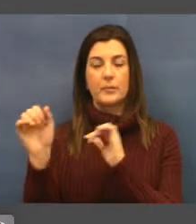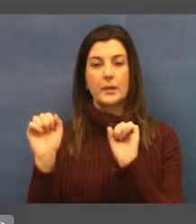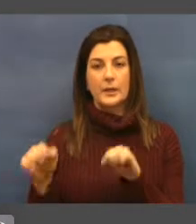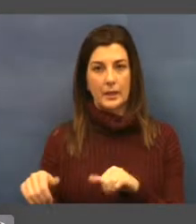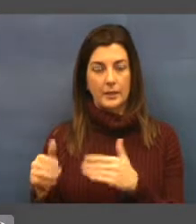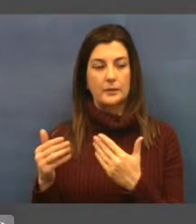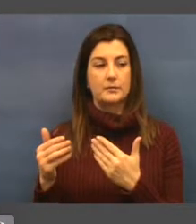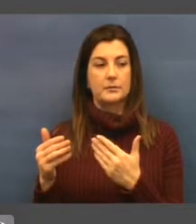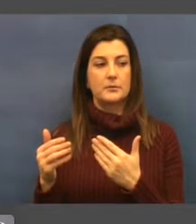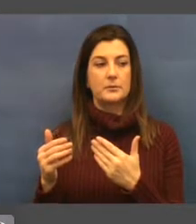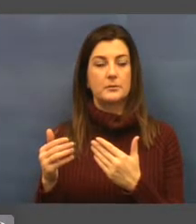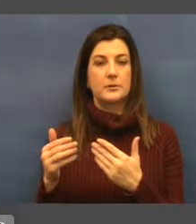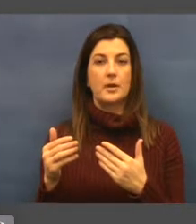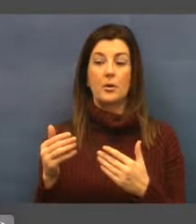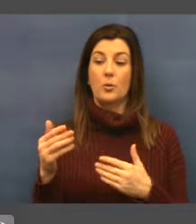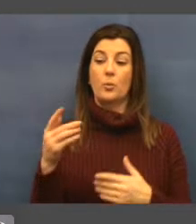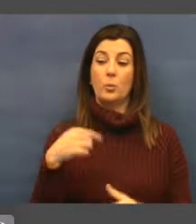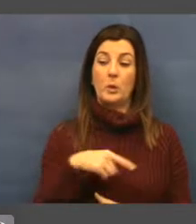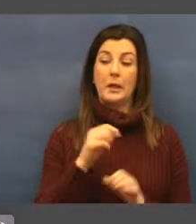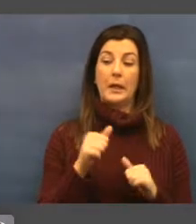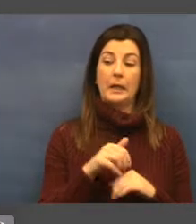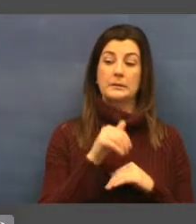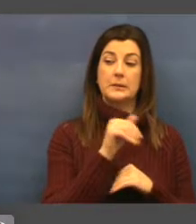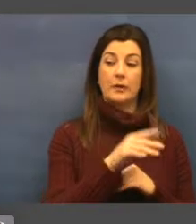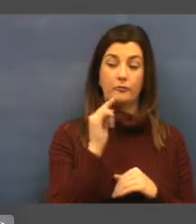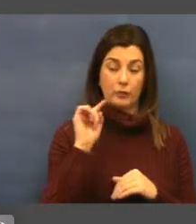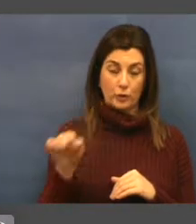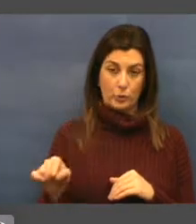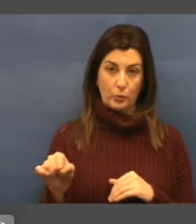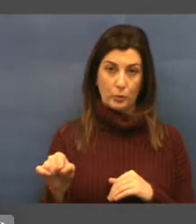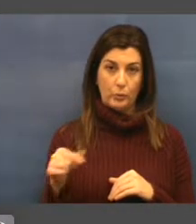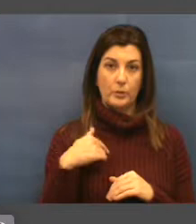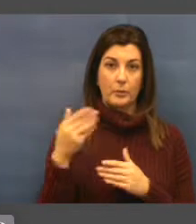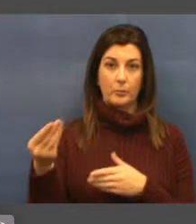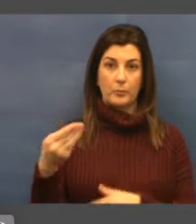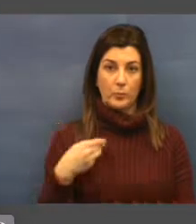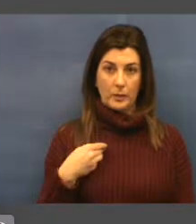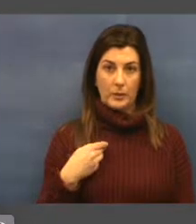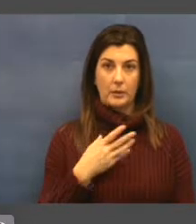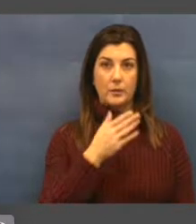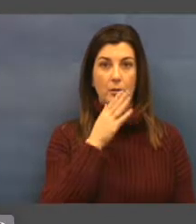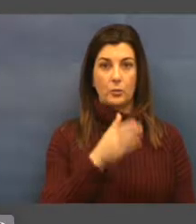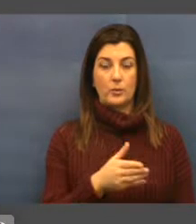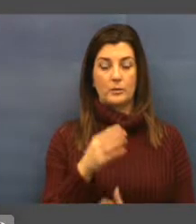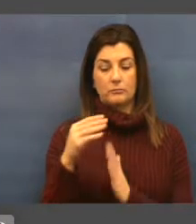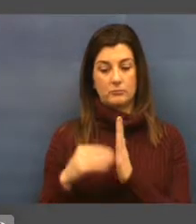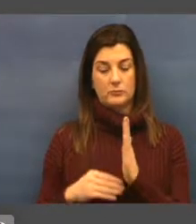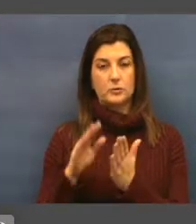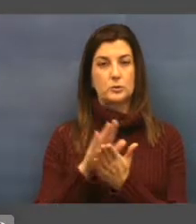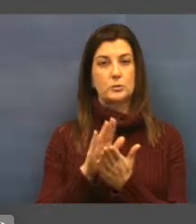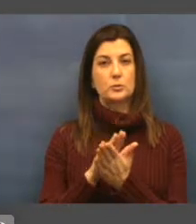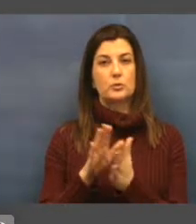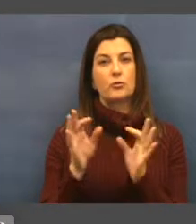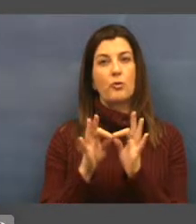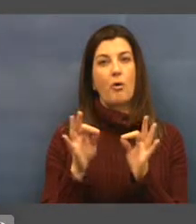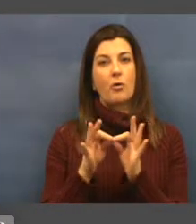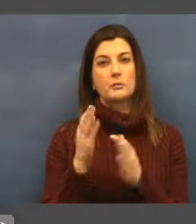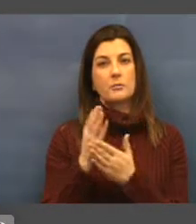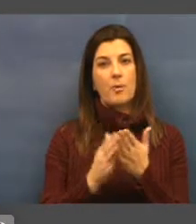can submit it through us. As I mentioned previously, you can bring that application into us and we will complete the school cost